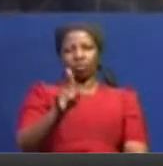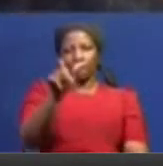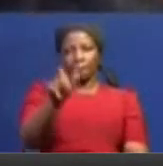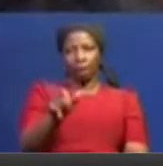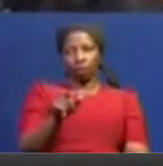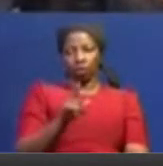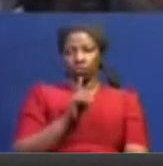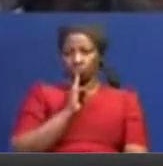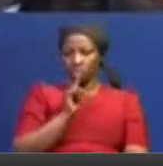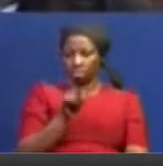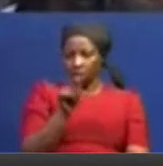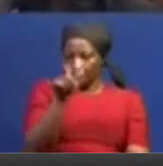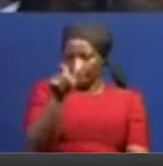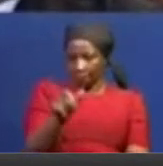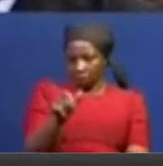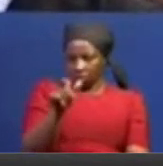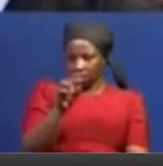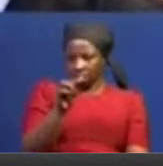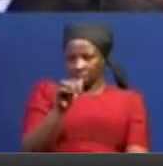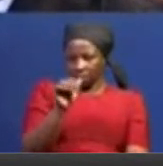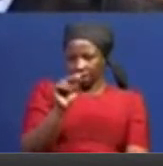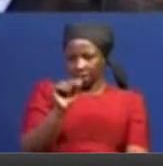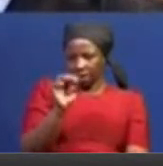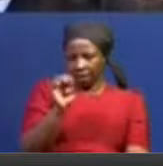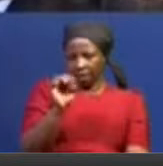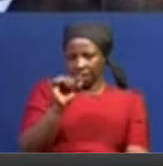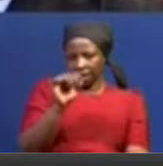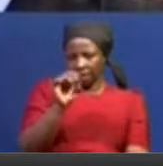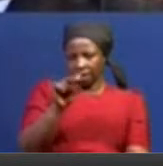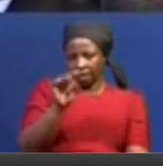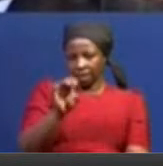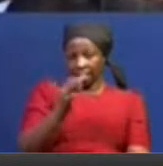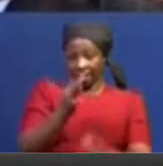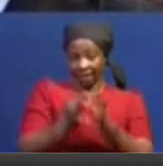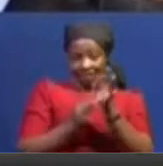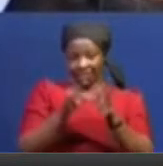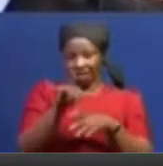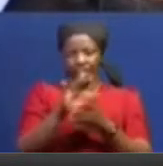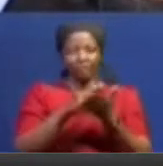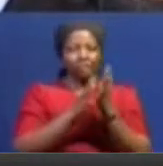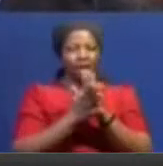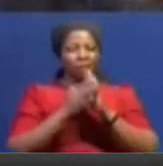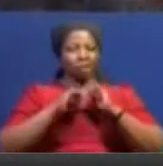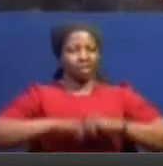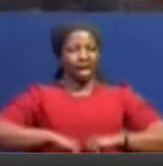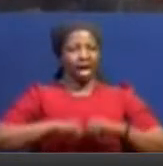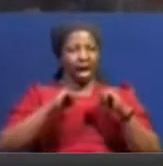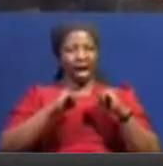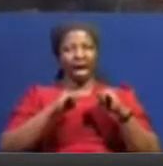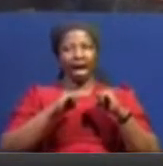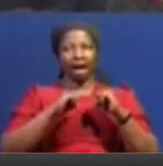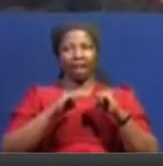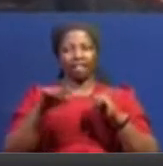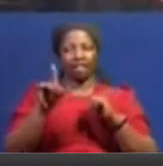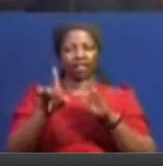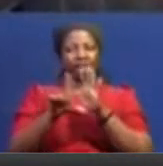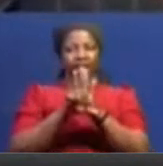This Wanjiku Manegene, if she's made chair, she's a